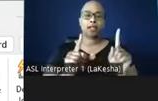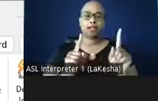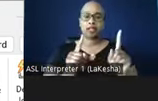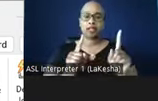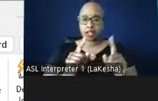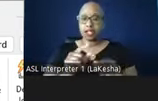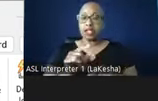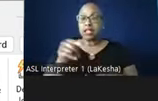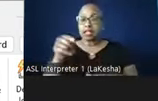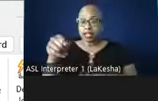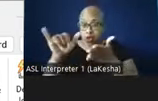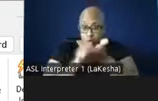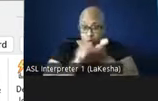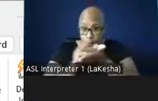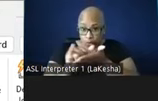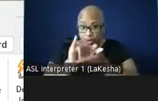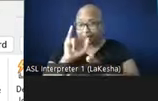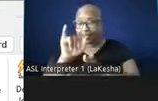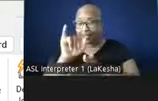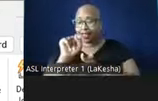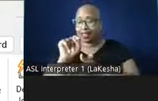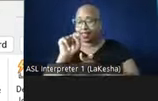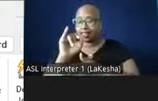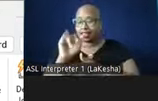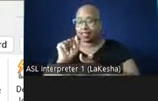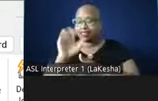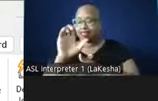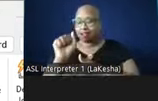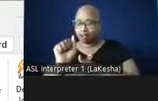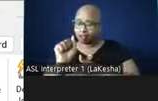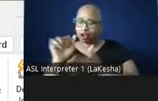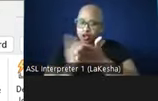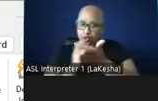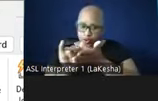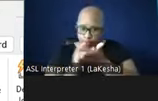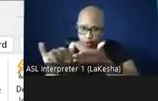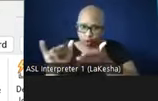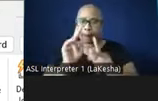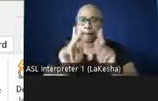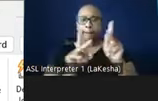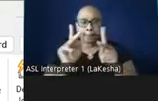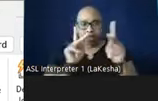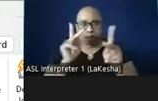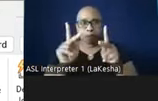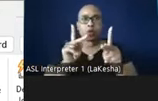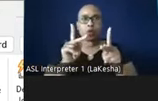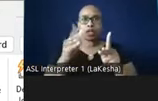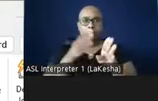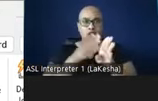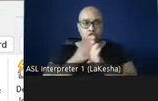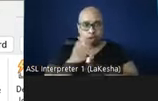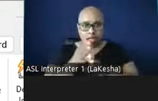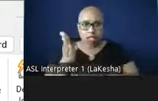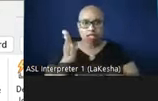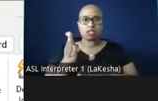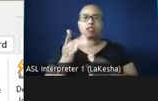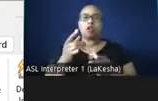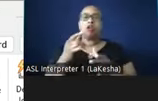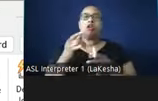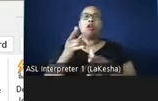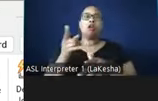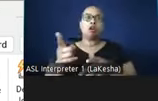Ithaca, New York, people in the trades are increasingly small group of people, and they're older and